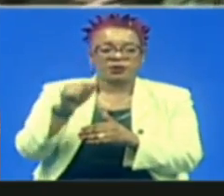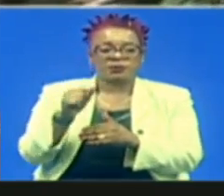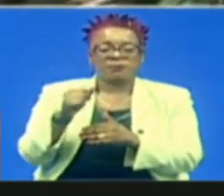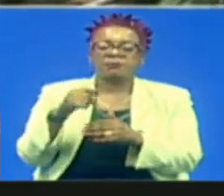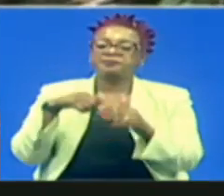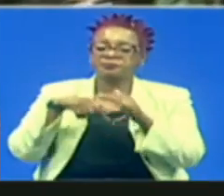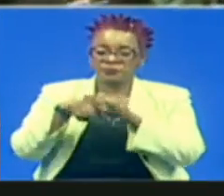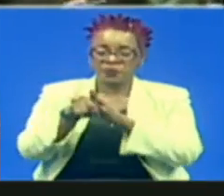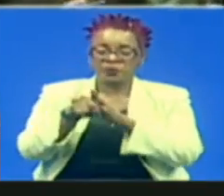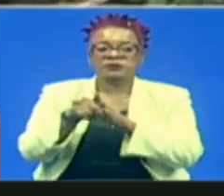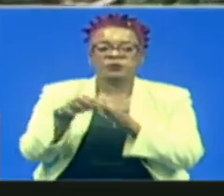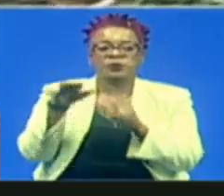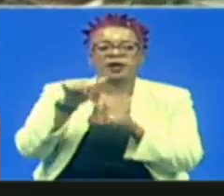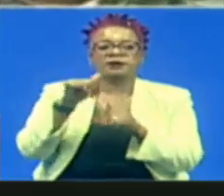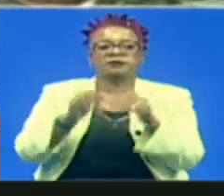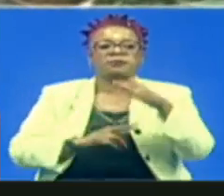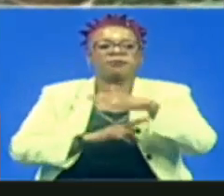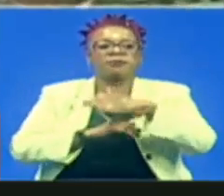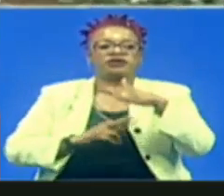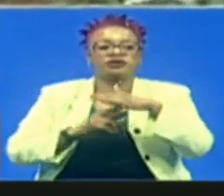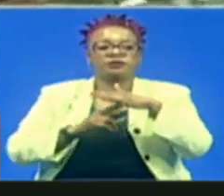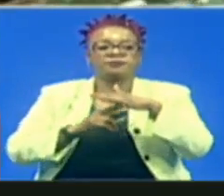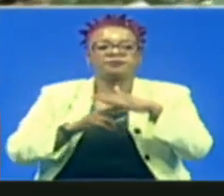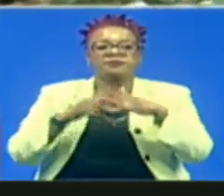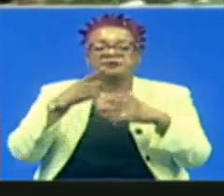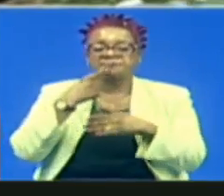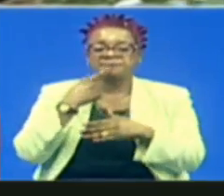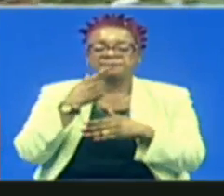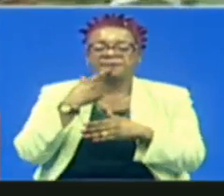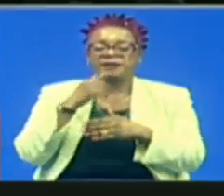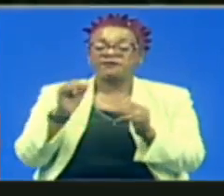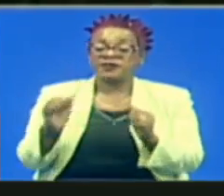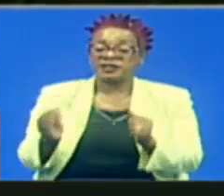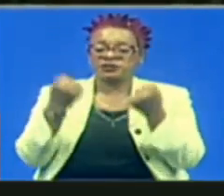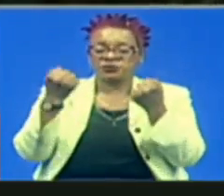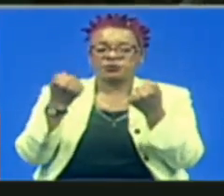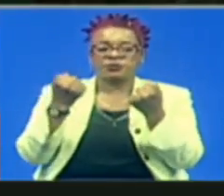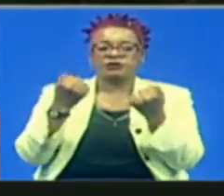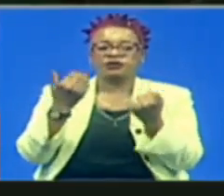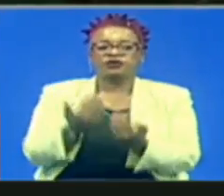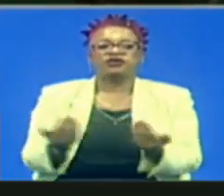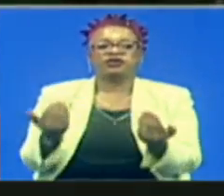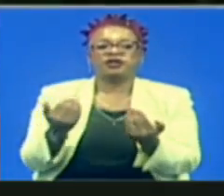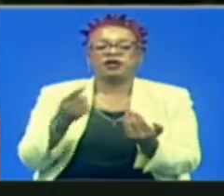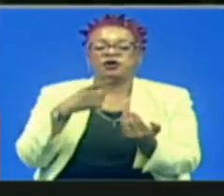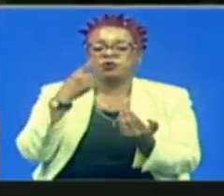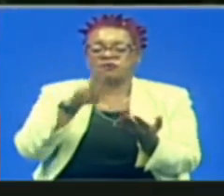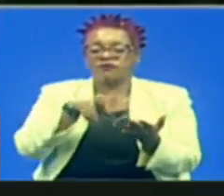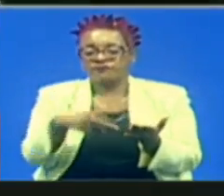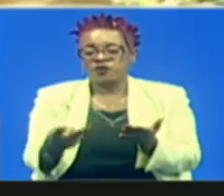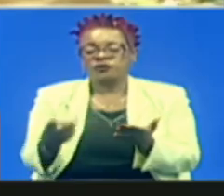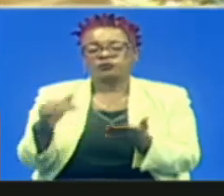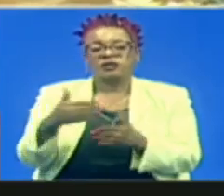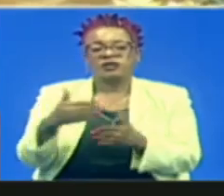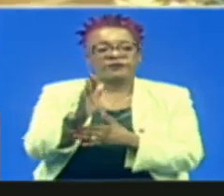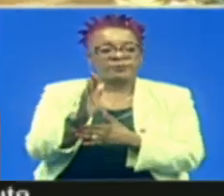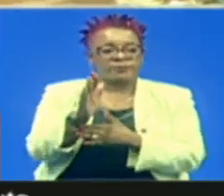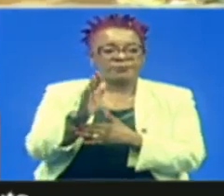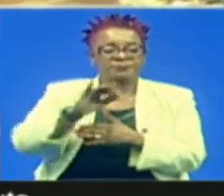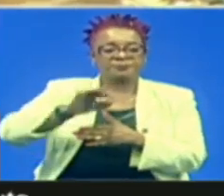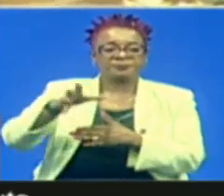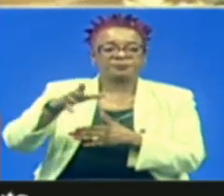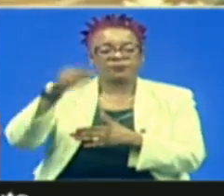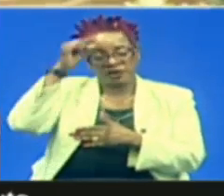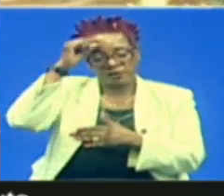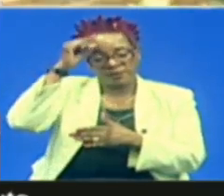of the controversial bridge. Residents claim they have rescued a number of school-going children who have slid into the river. The county government